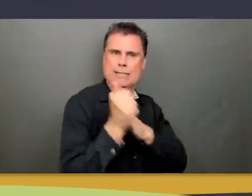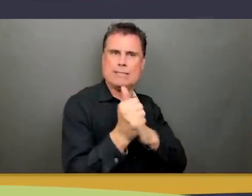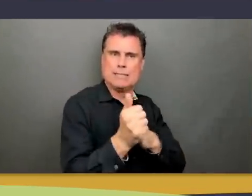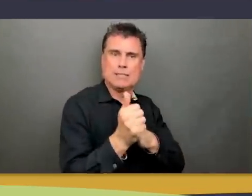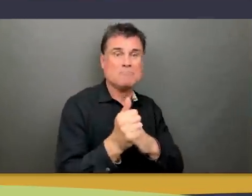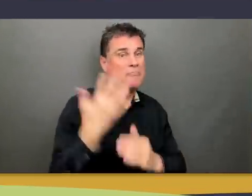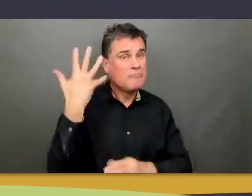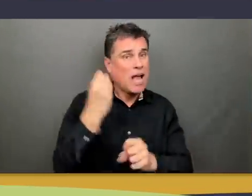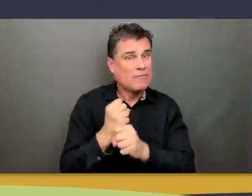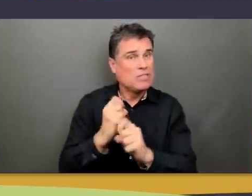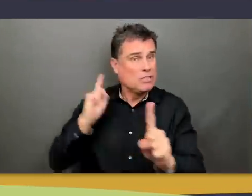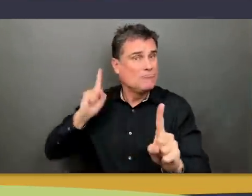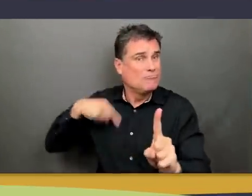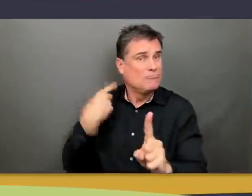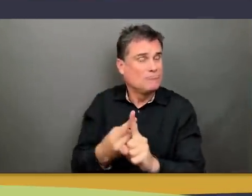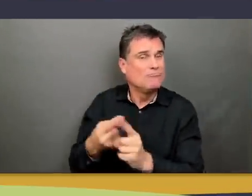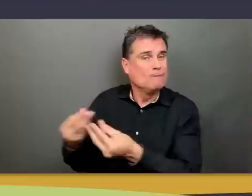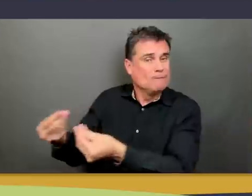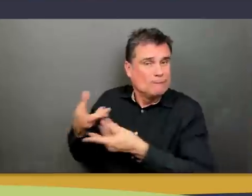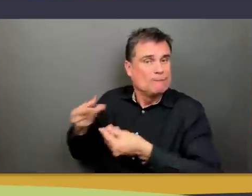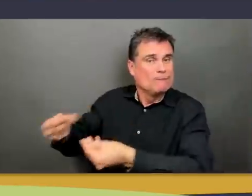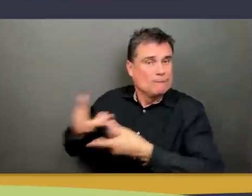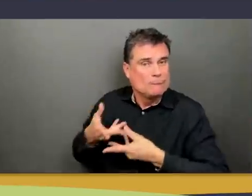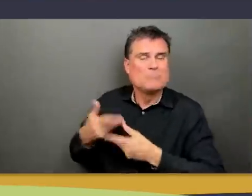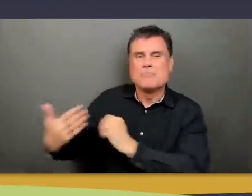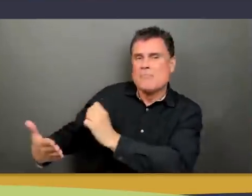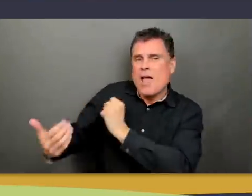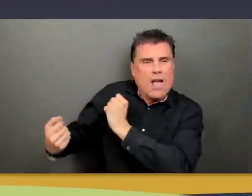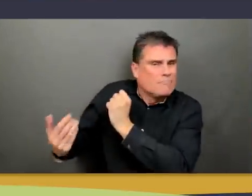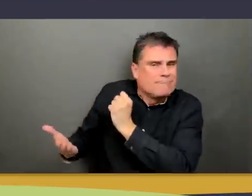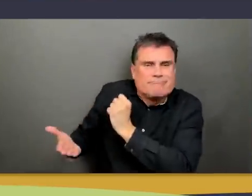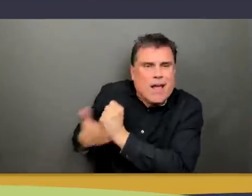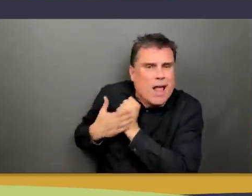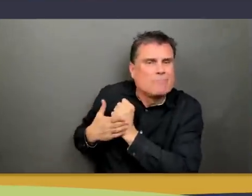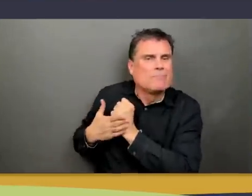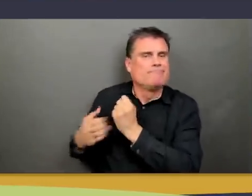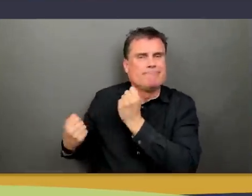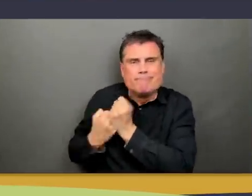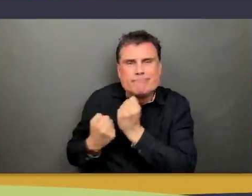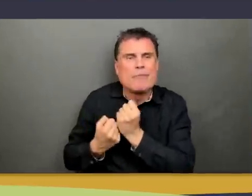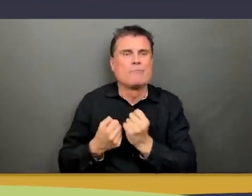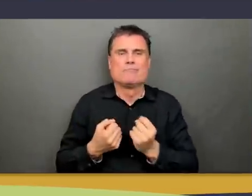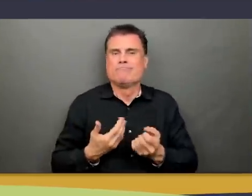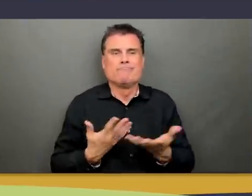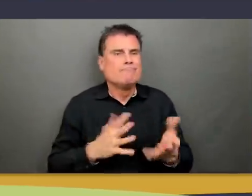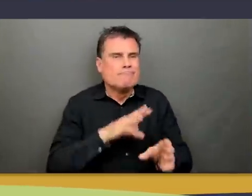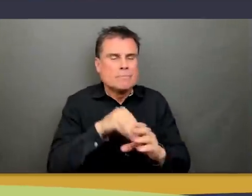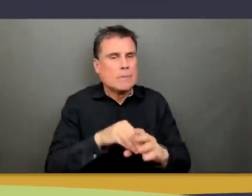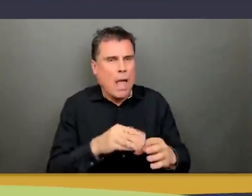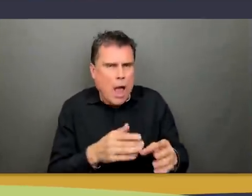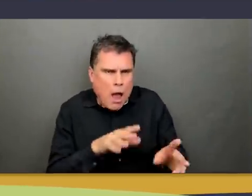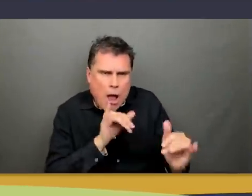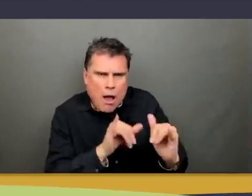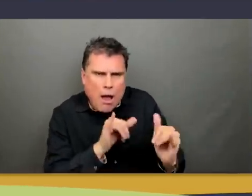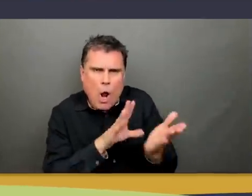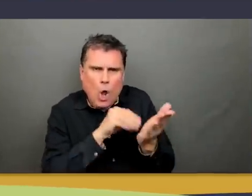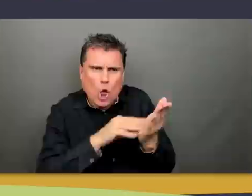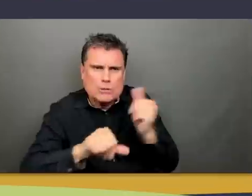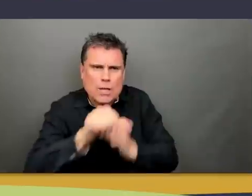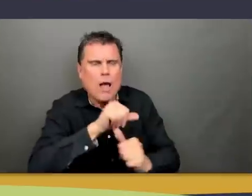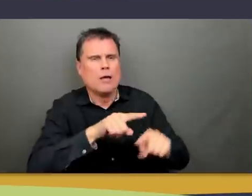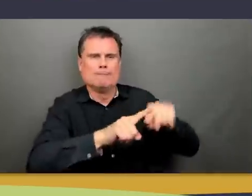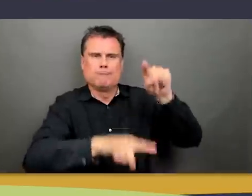break down the stereotype between different ethnic groups and population. At the beginning, I got involved